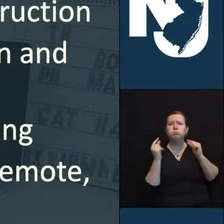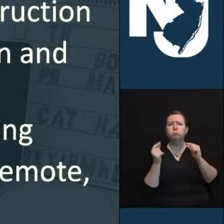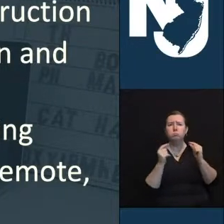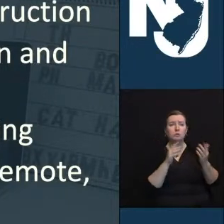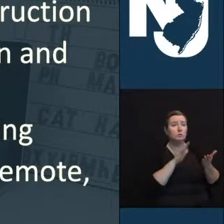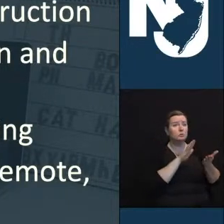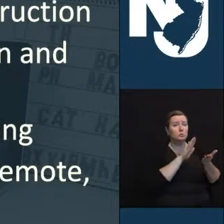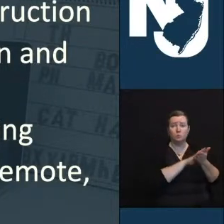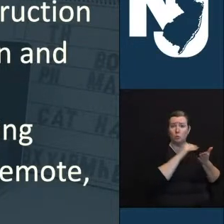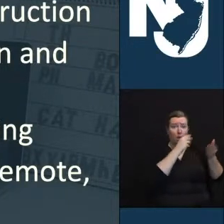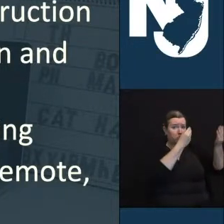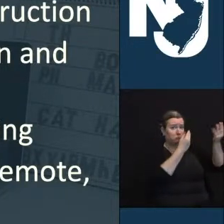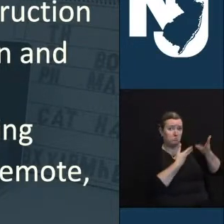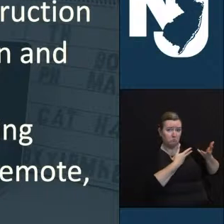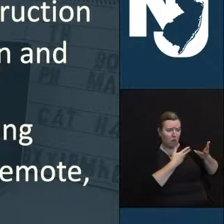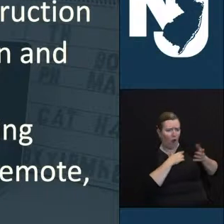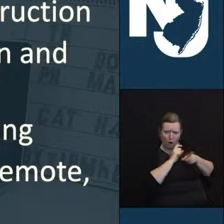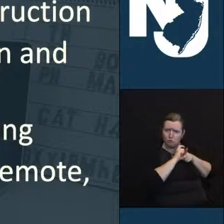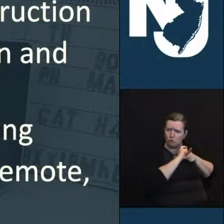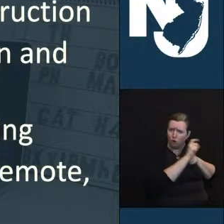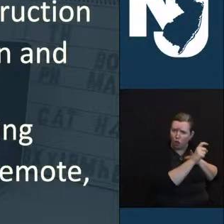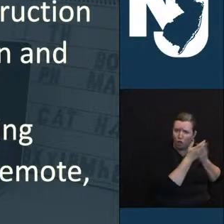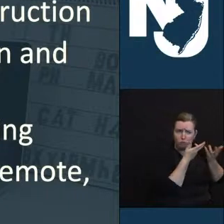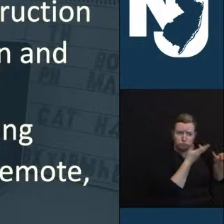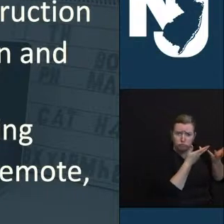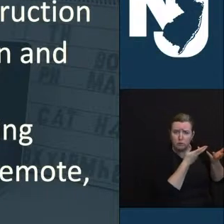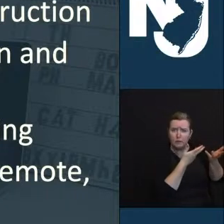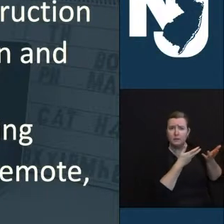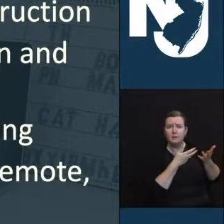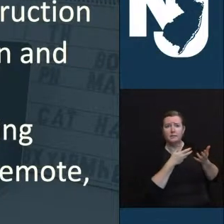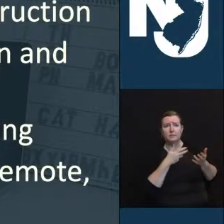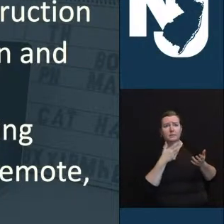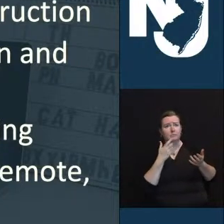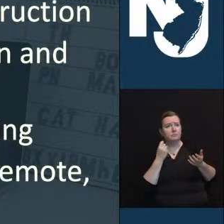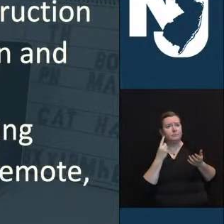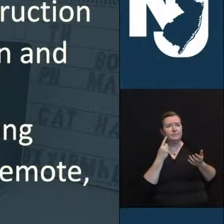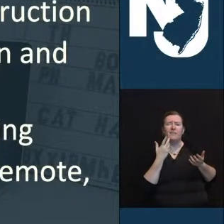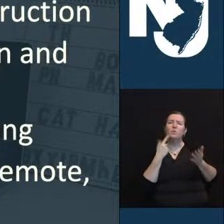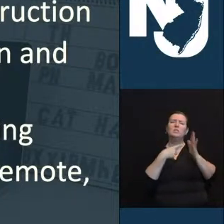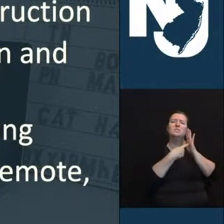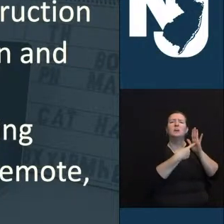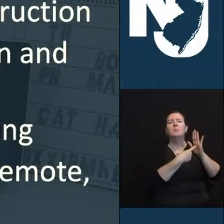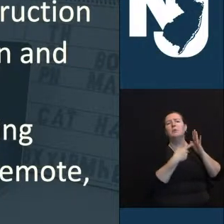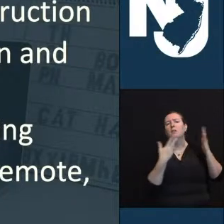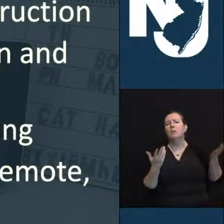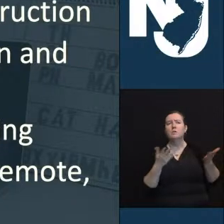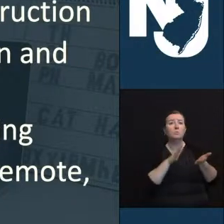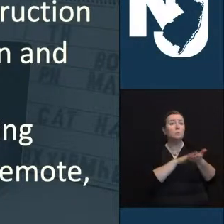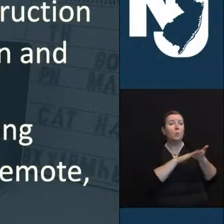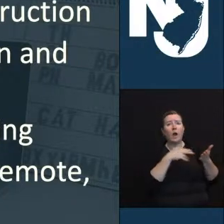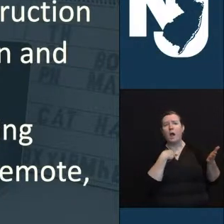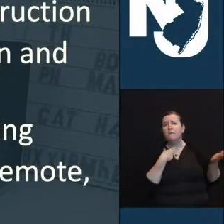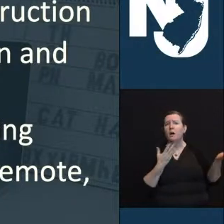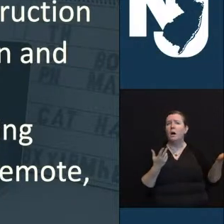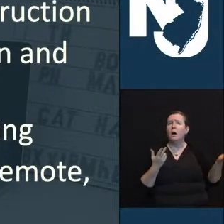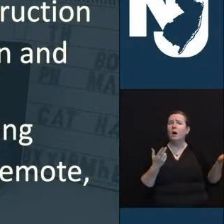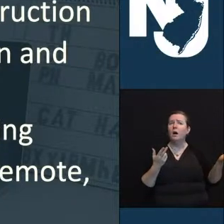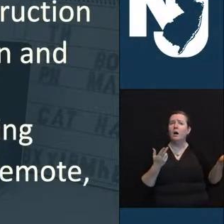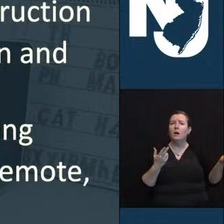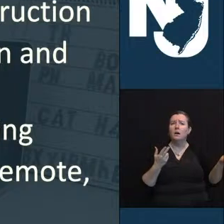conversation this morning about one district where there was a lot of concern about both higher numbers of cases than we're